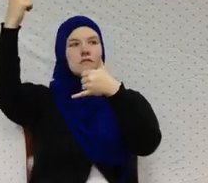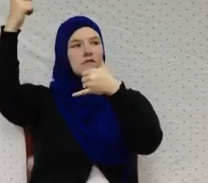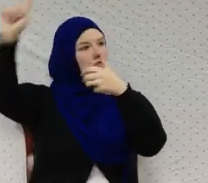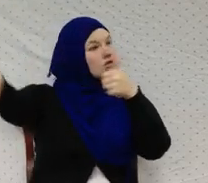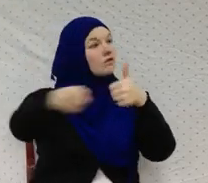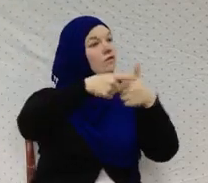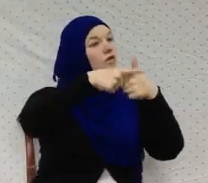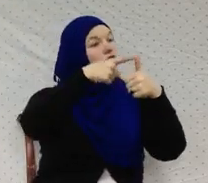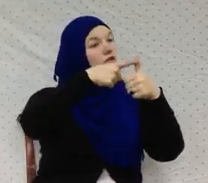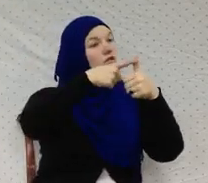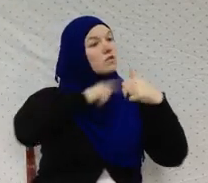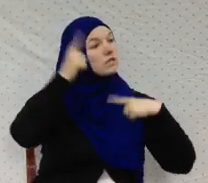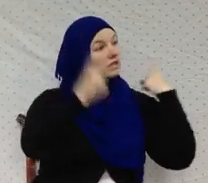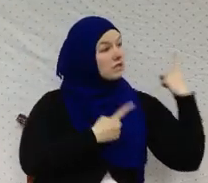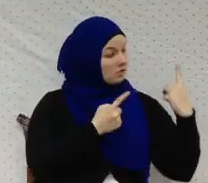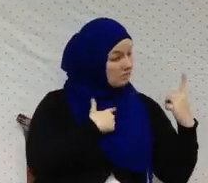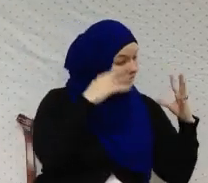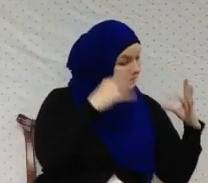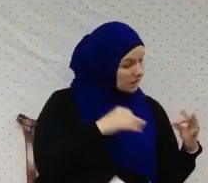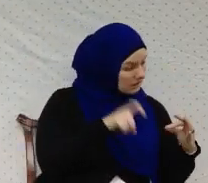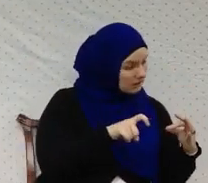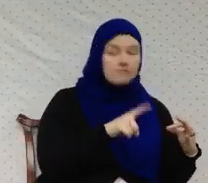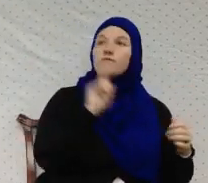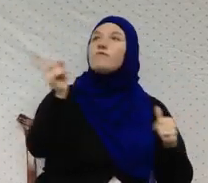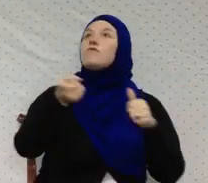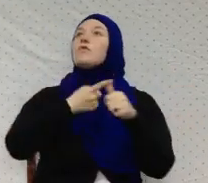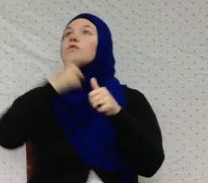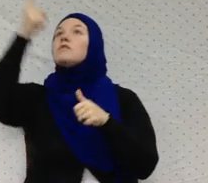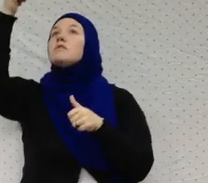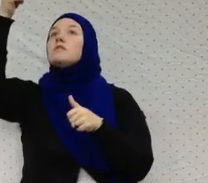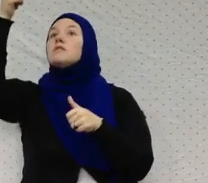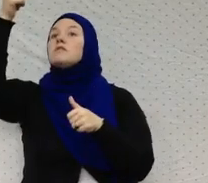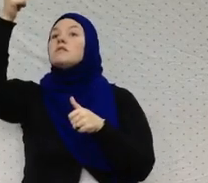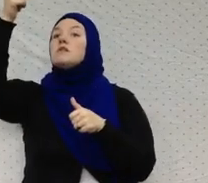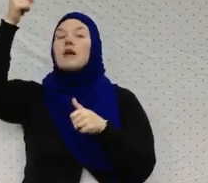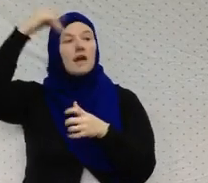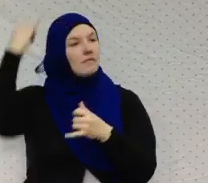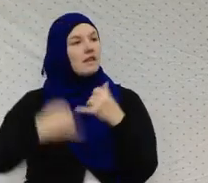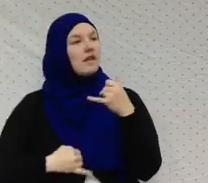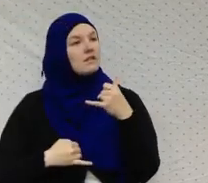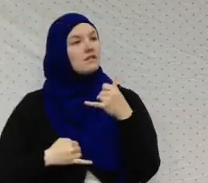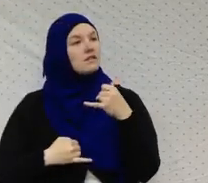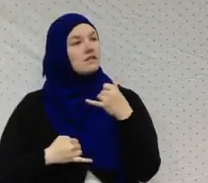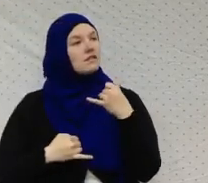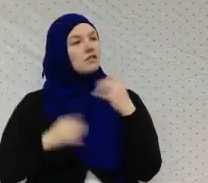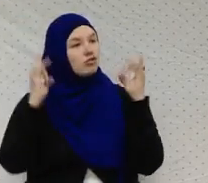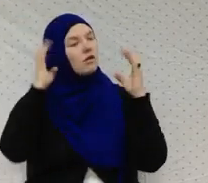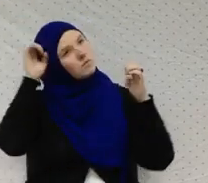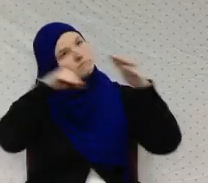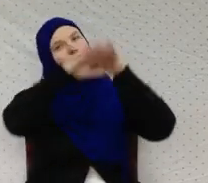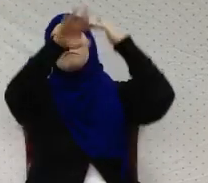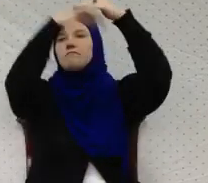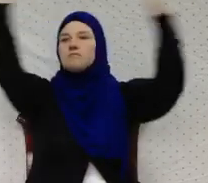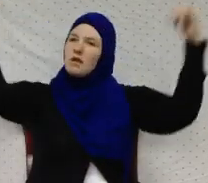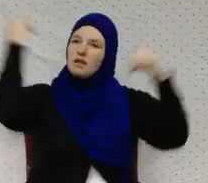the last. The first to consider and the last that I will go to. My return is to